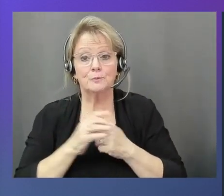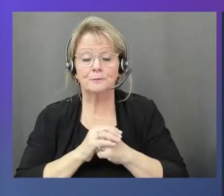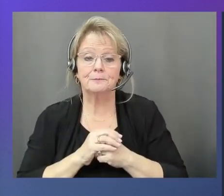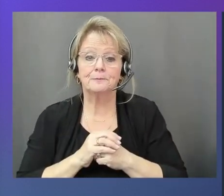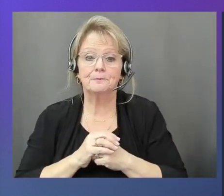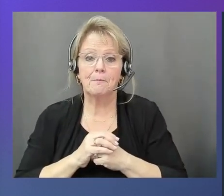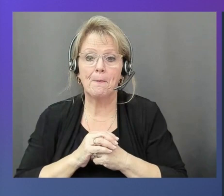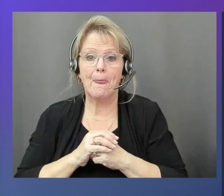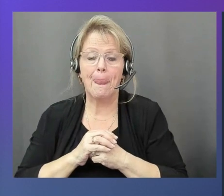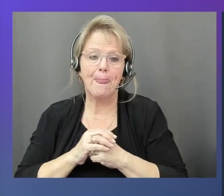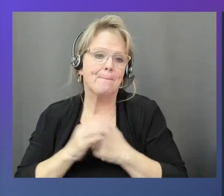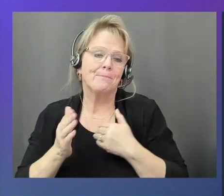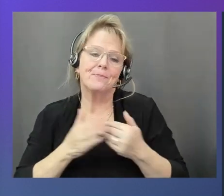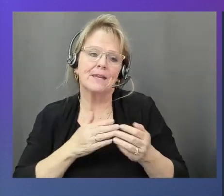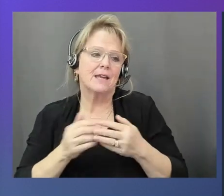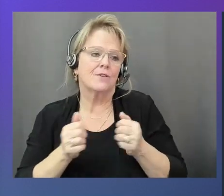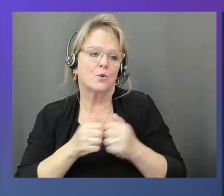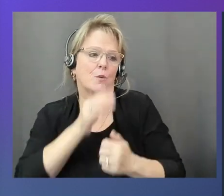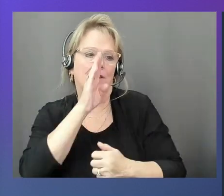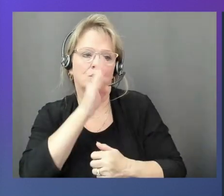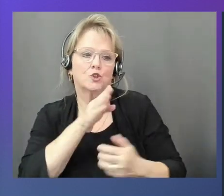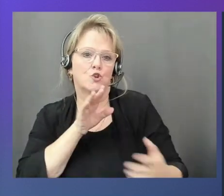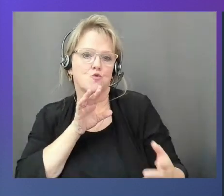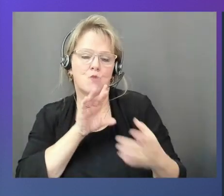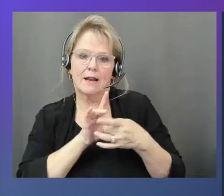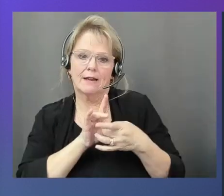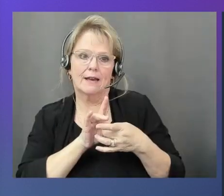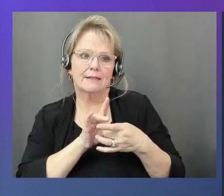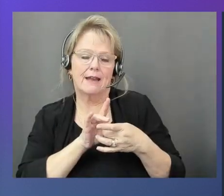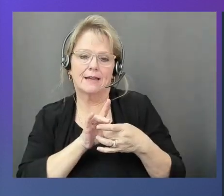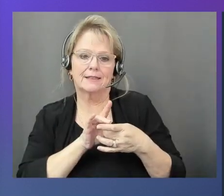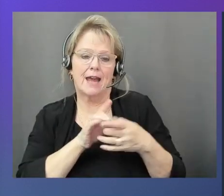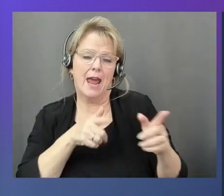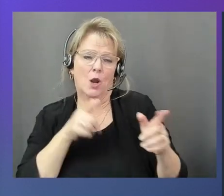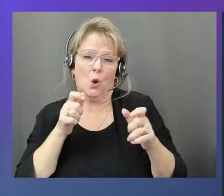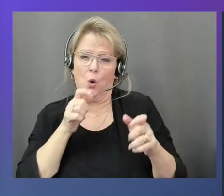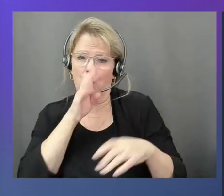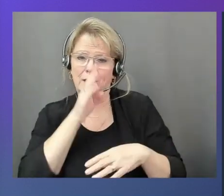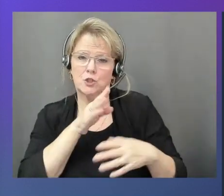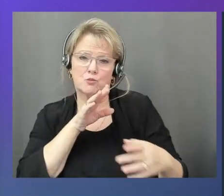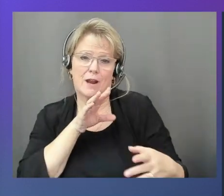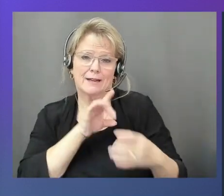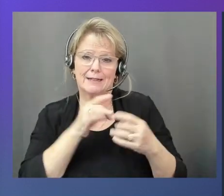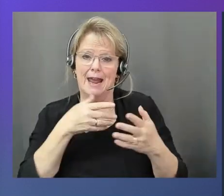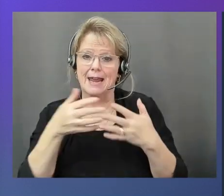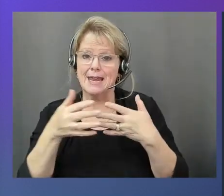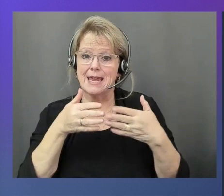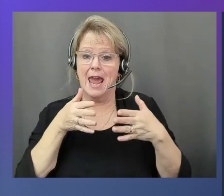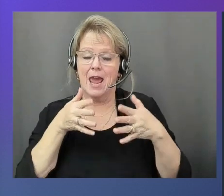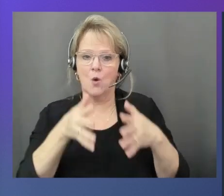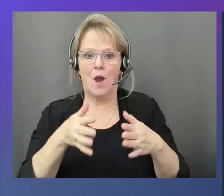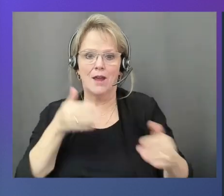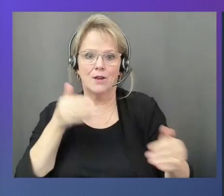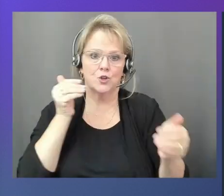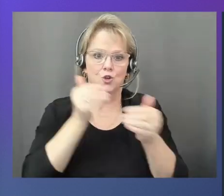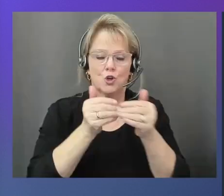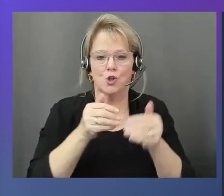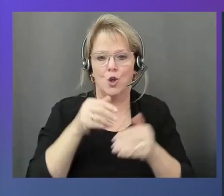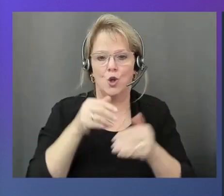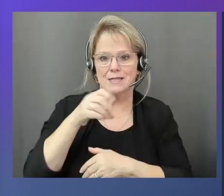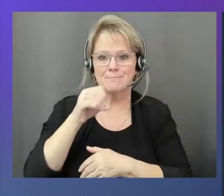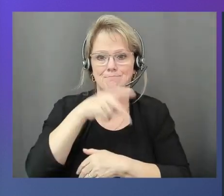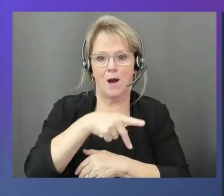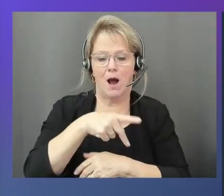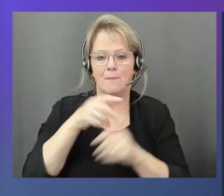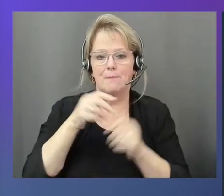Yeah, even with a direct connect, a quick direct connect with a direct connect gateway to your closest POP with a